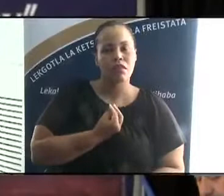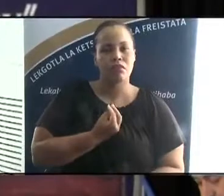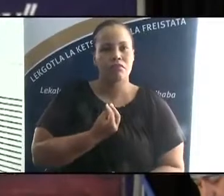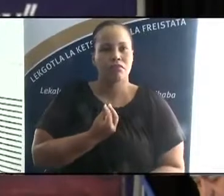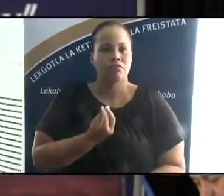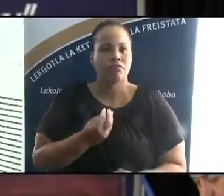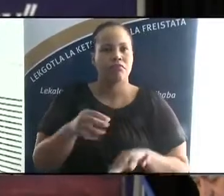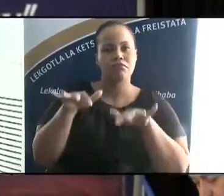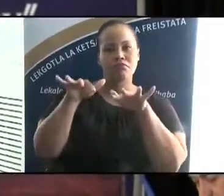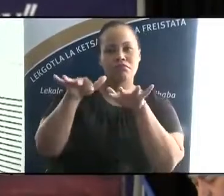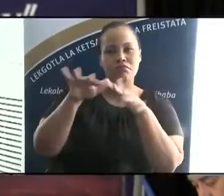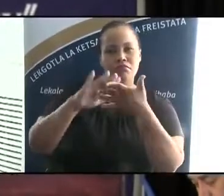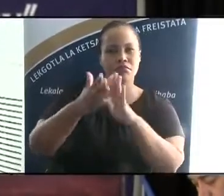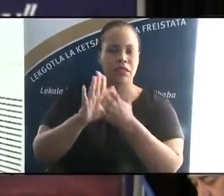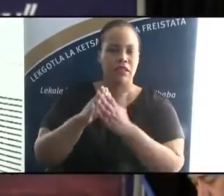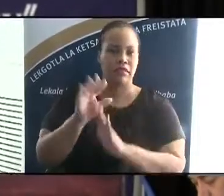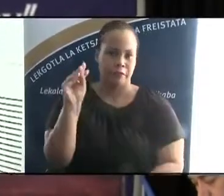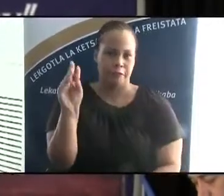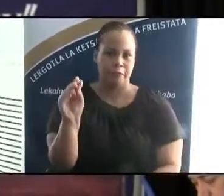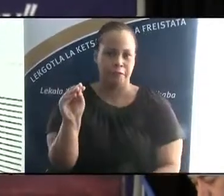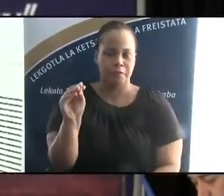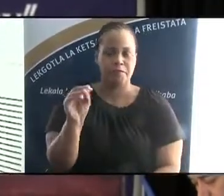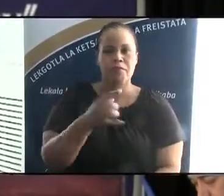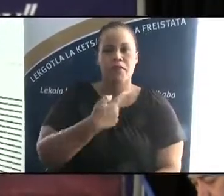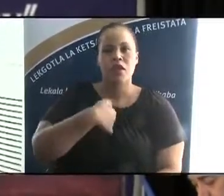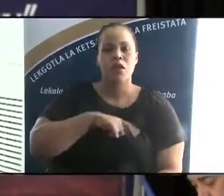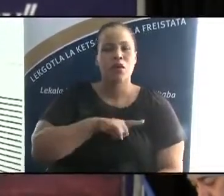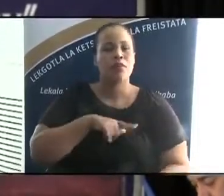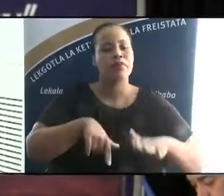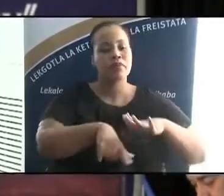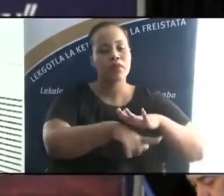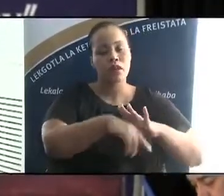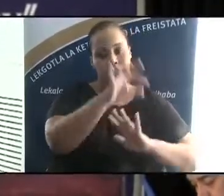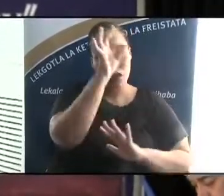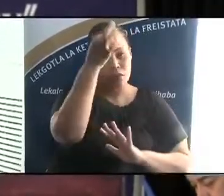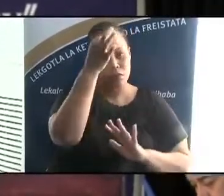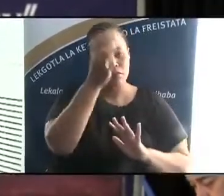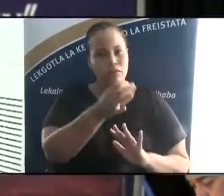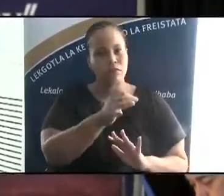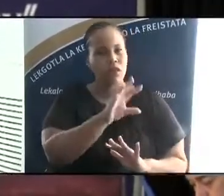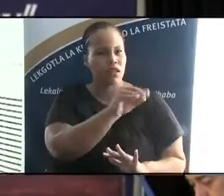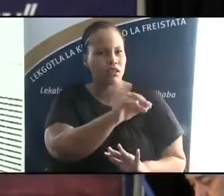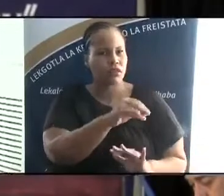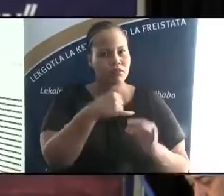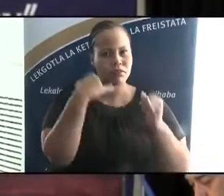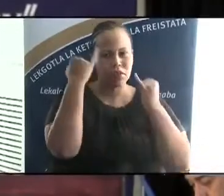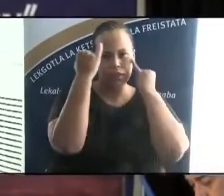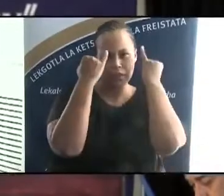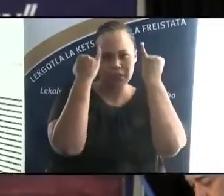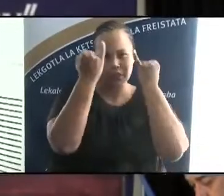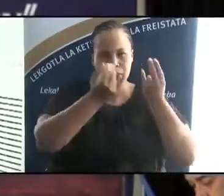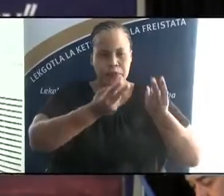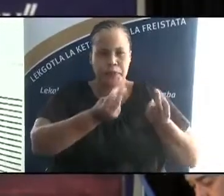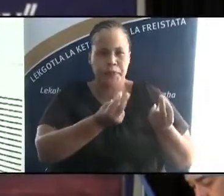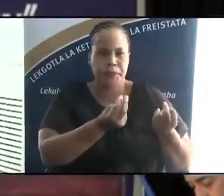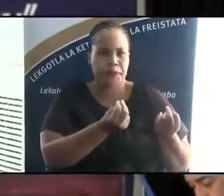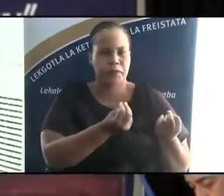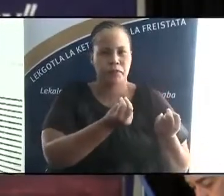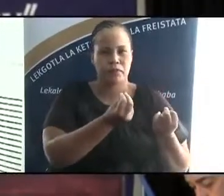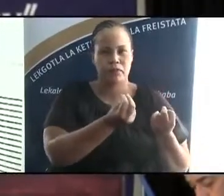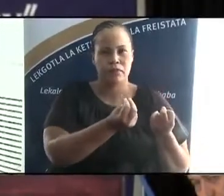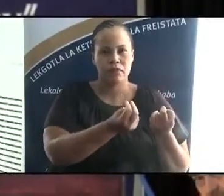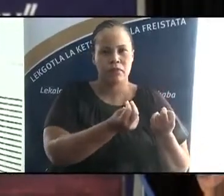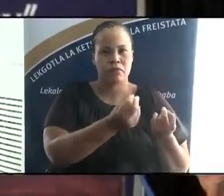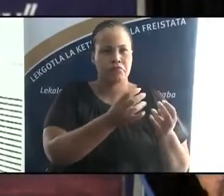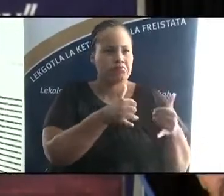productive population. We would like to urge local government to be innovative in their various investment incentives